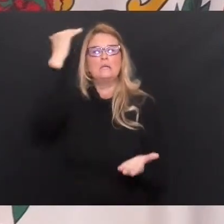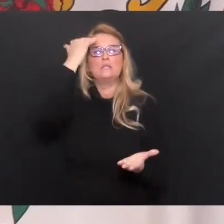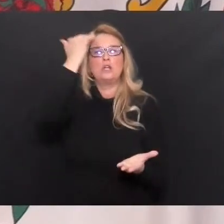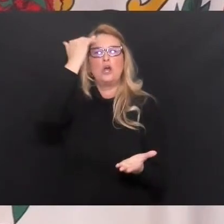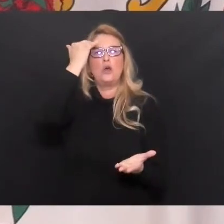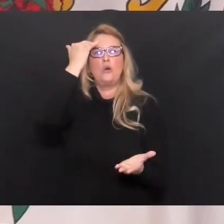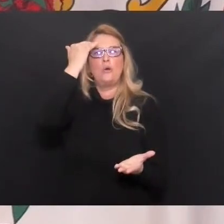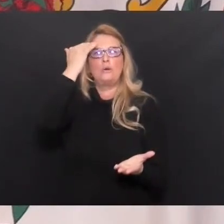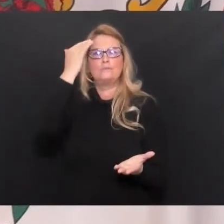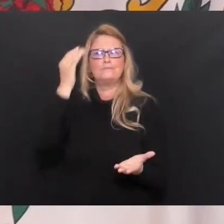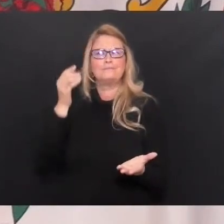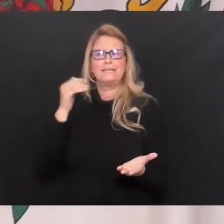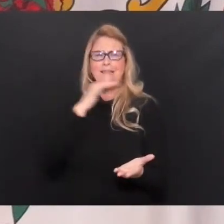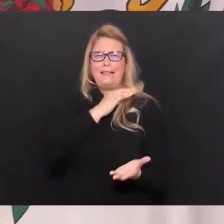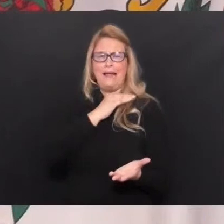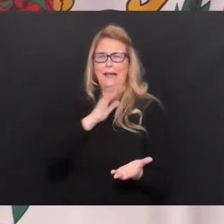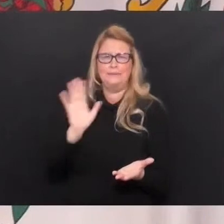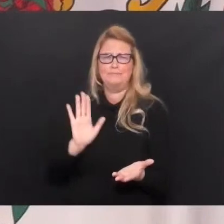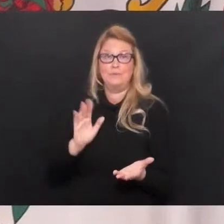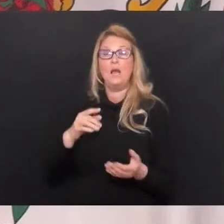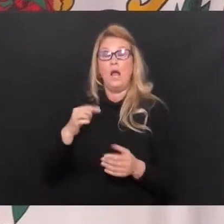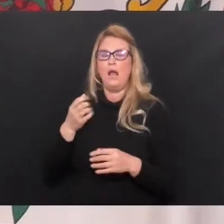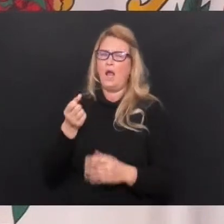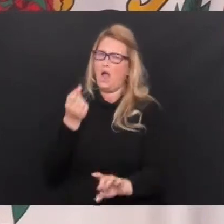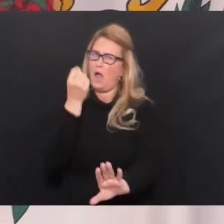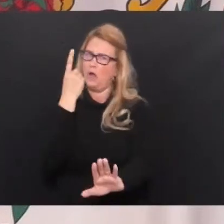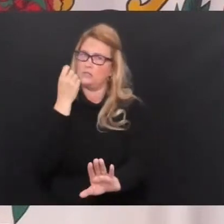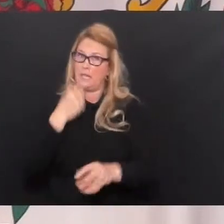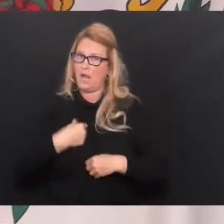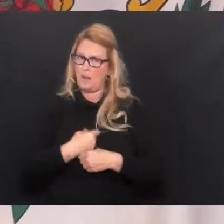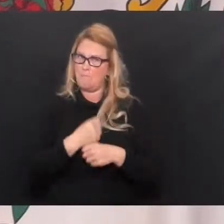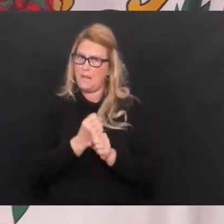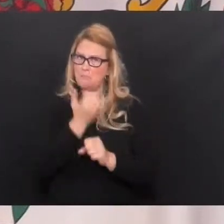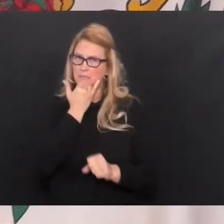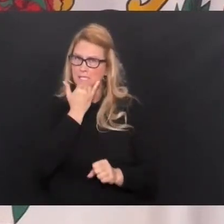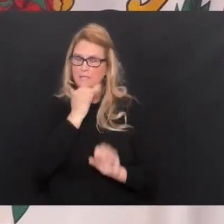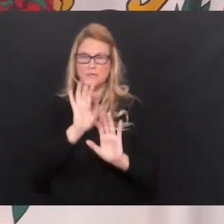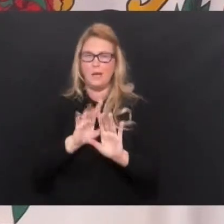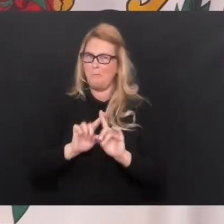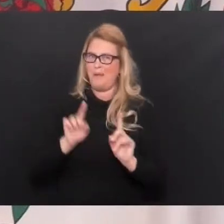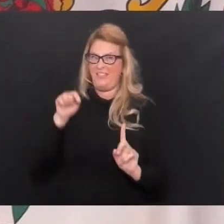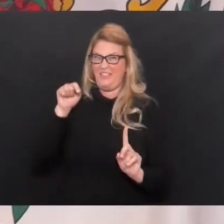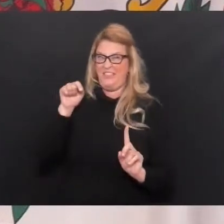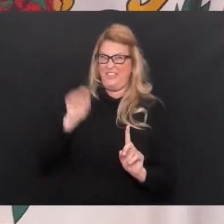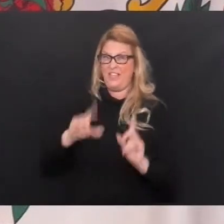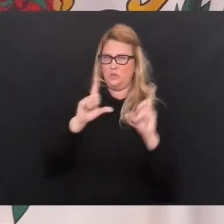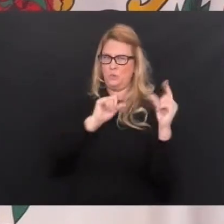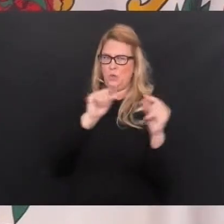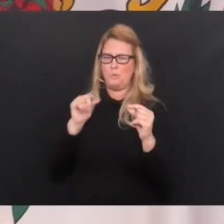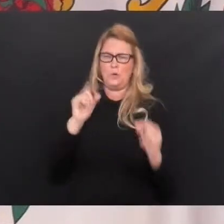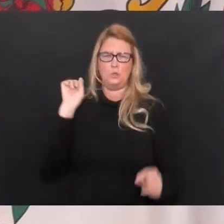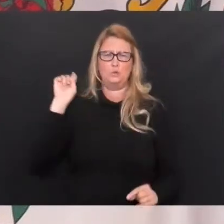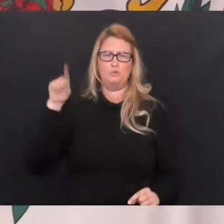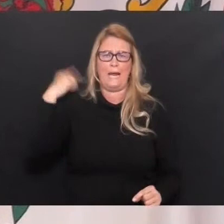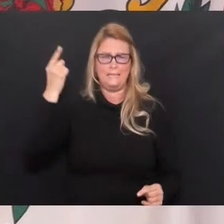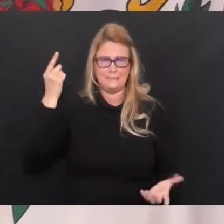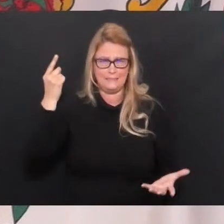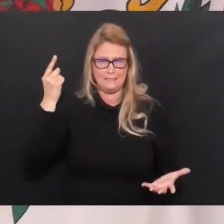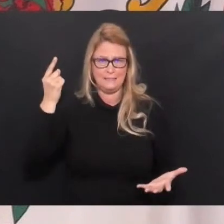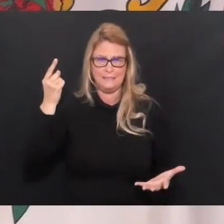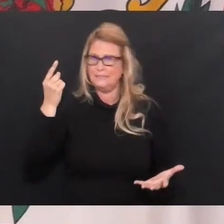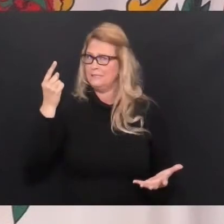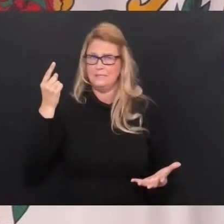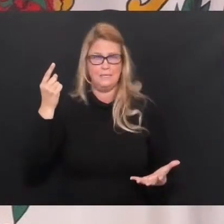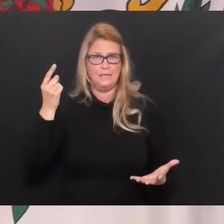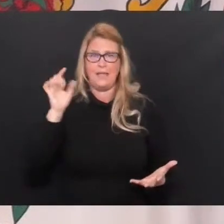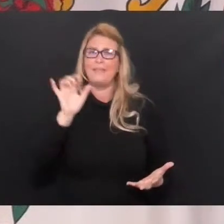the truth. Now, I'll make mistakes, but this is absolute crazy stuff again. This is completely and